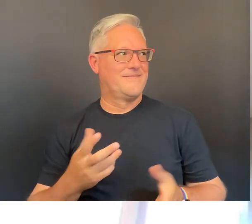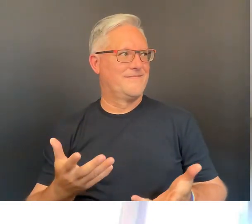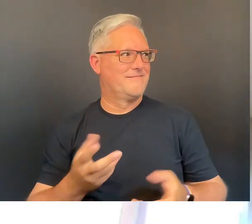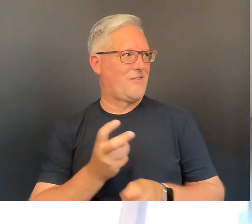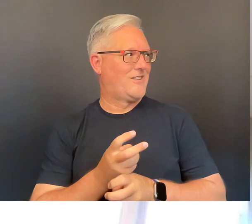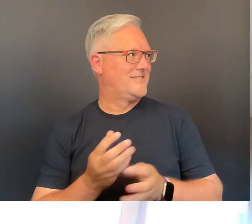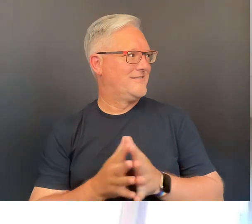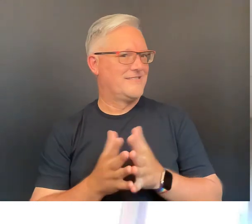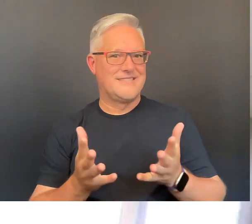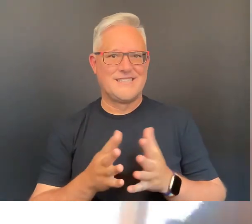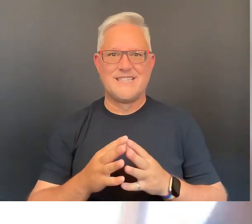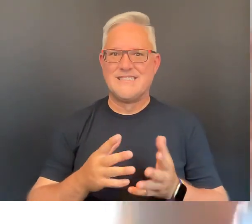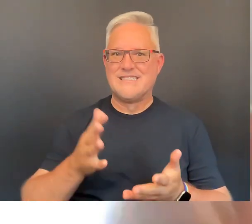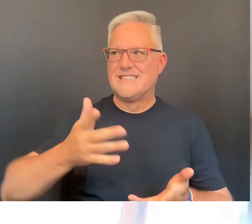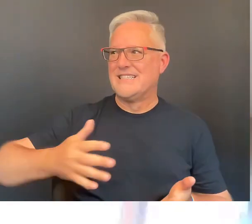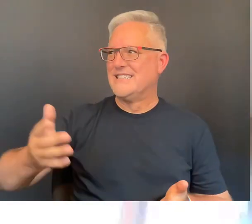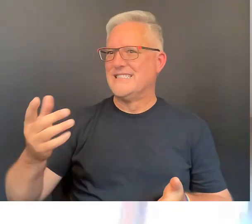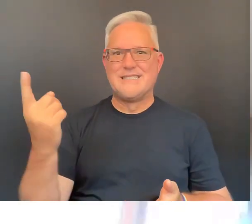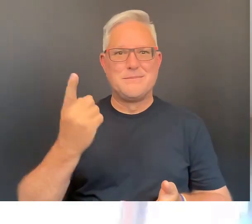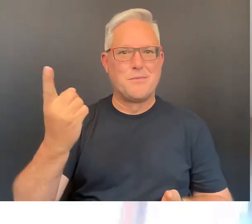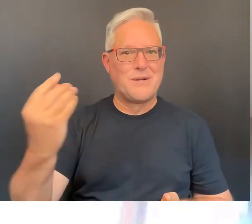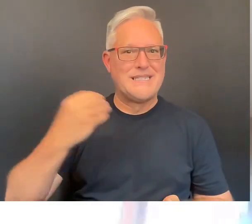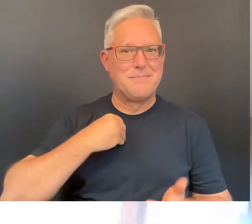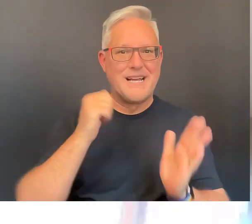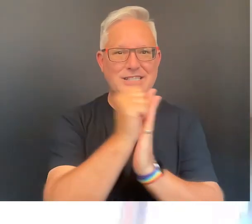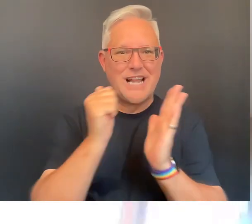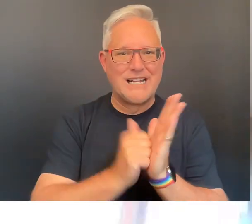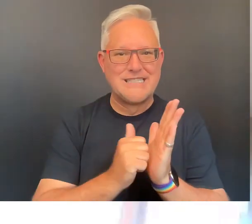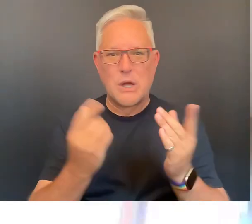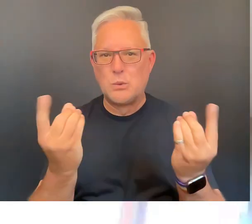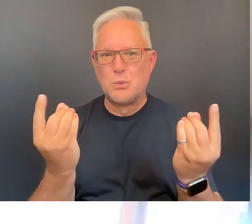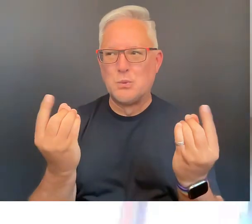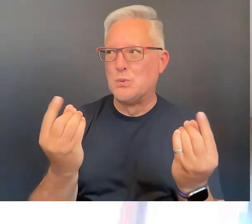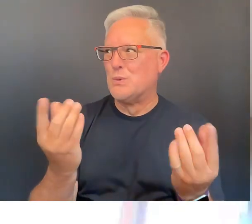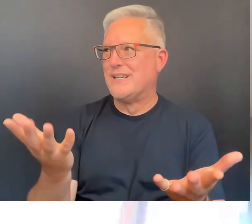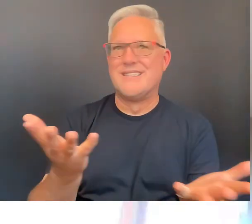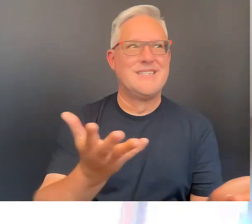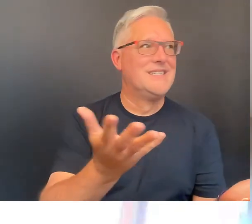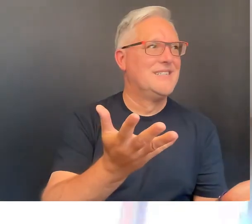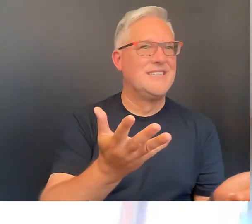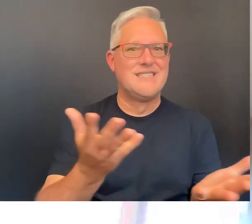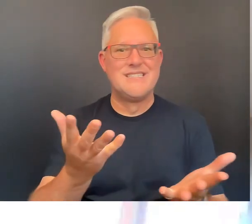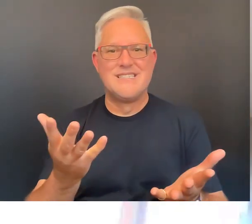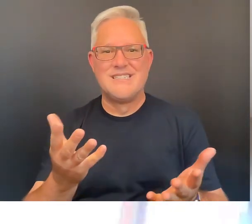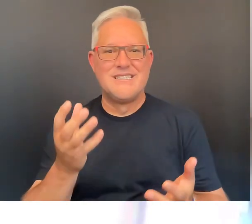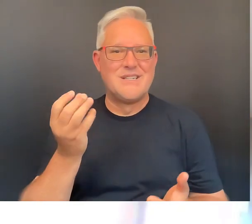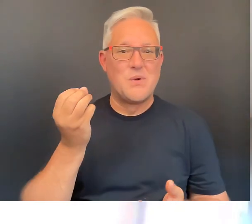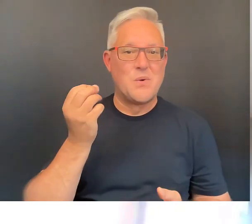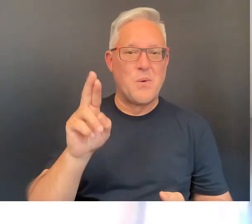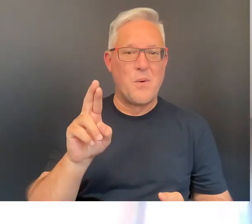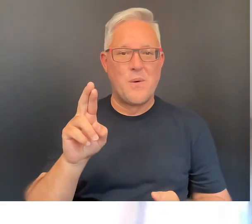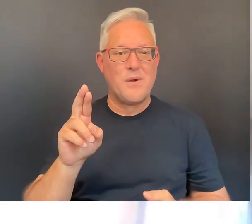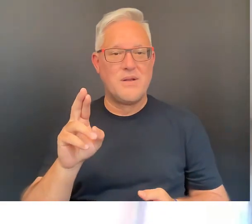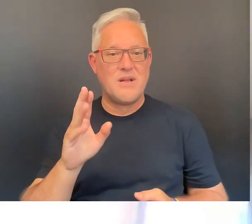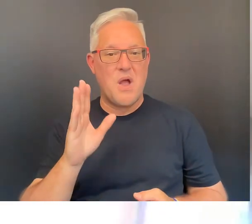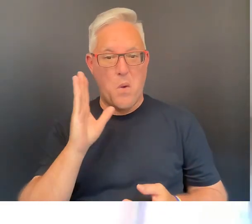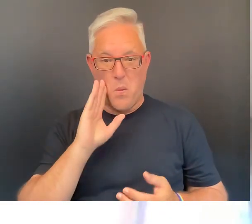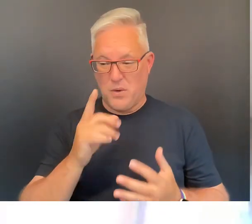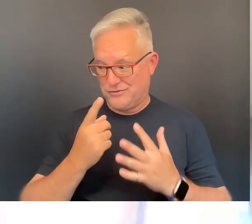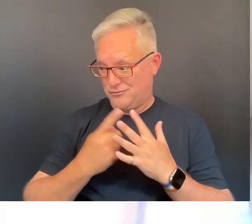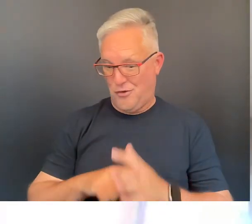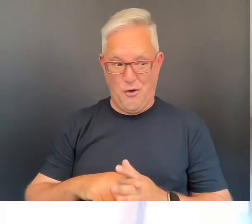Like, oh, I want my agenda. This is what we need to do. Or we're starting at this